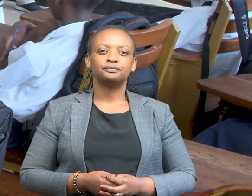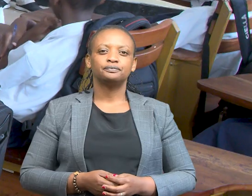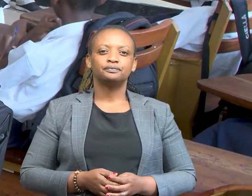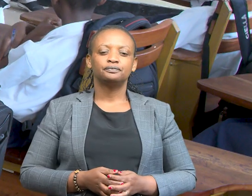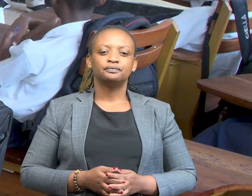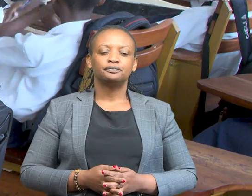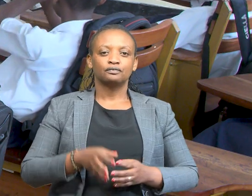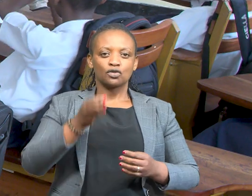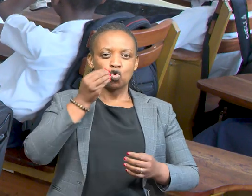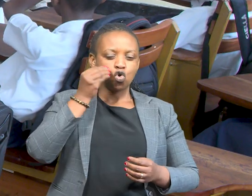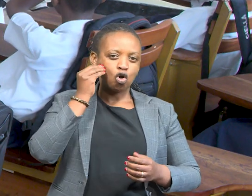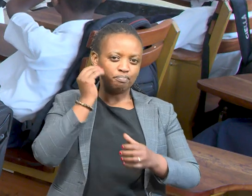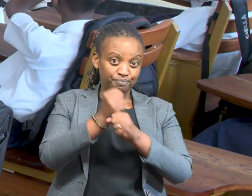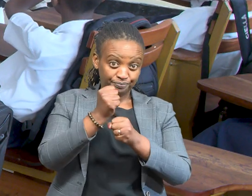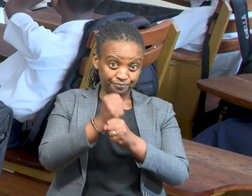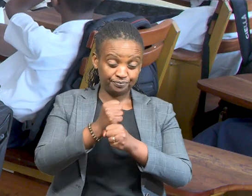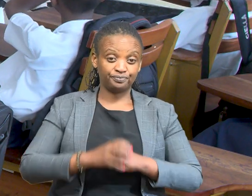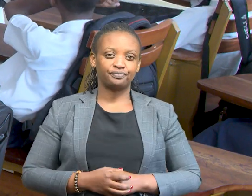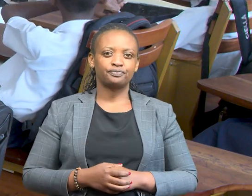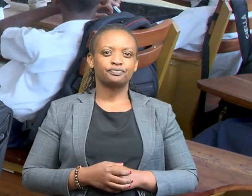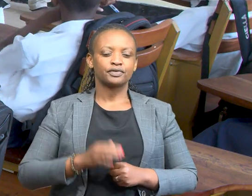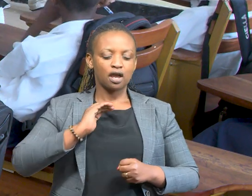as our homework,